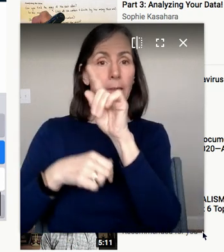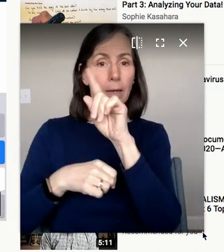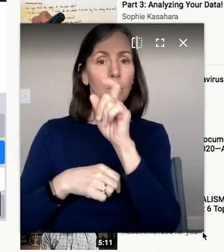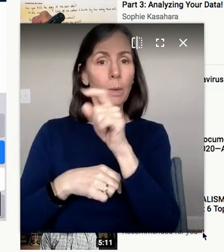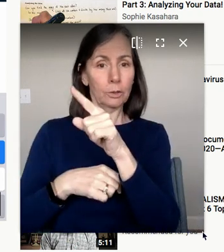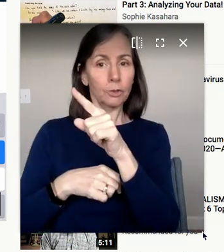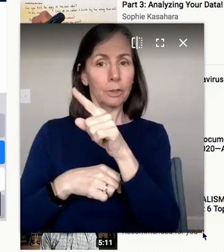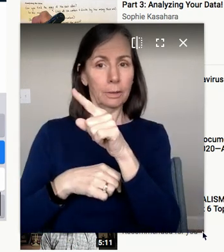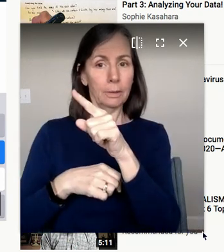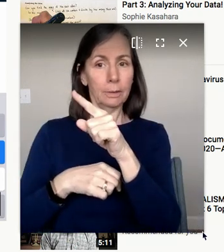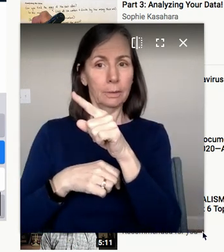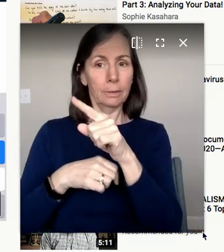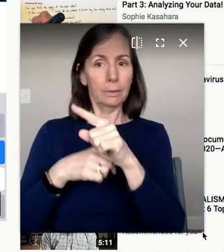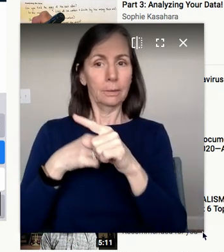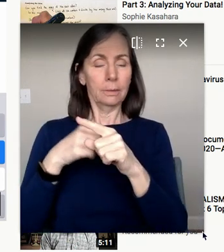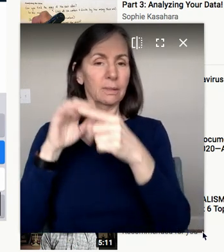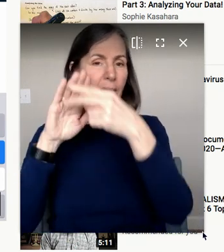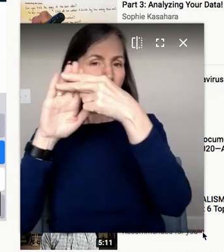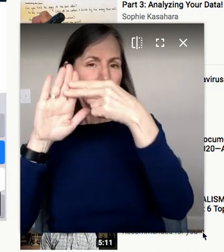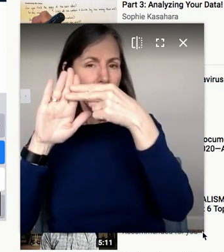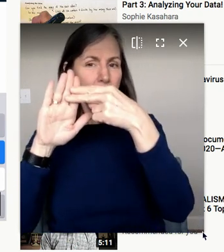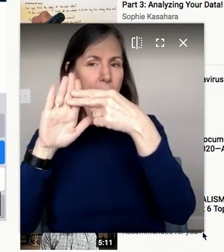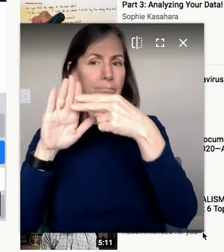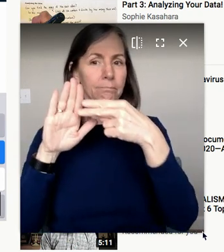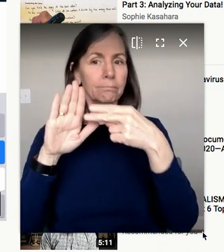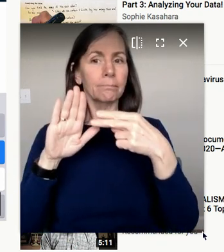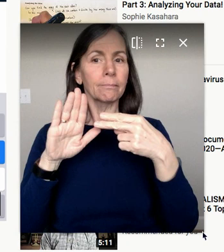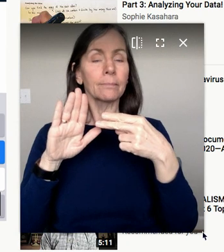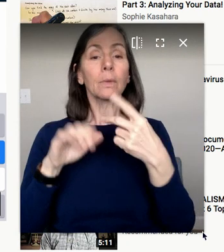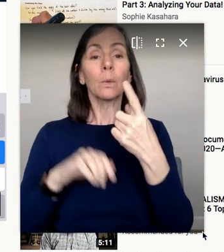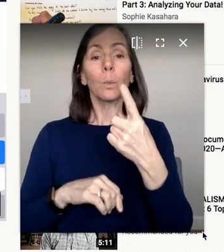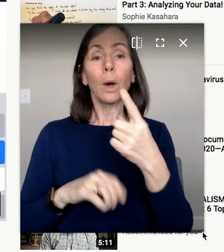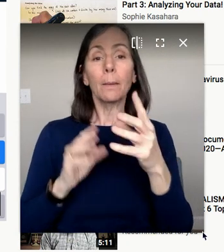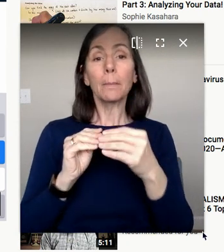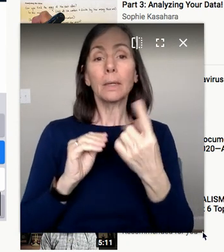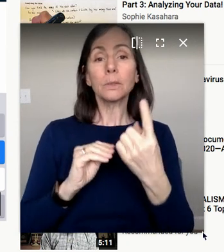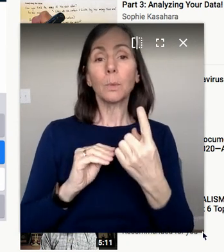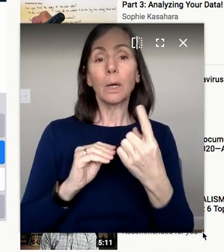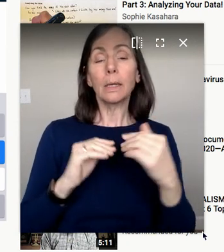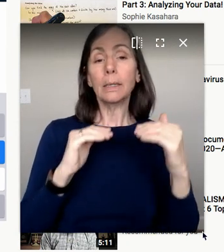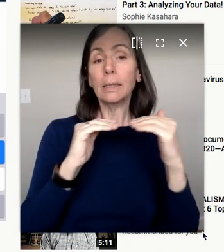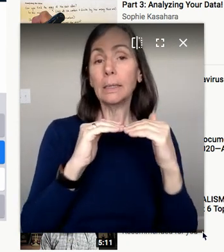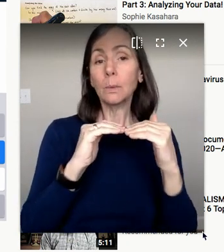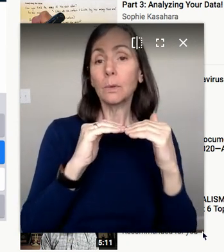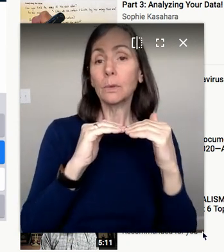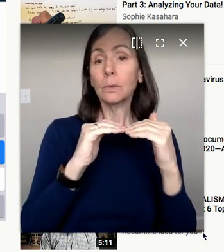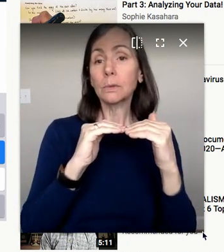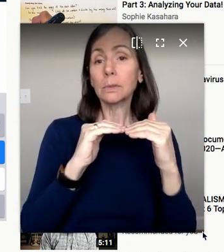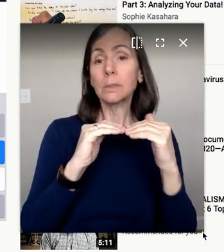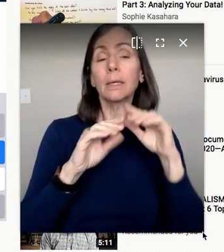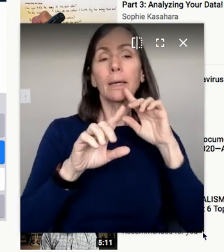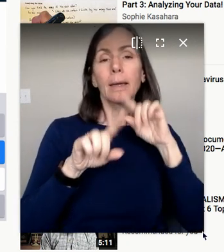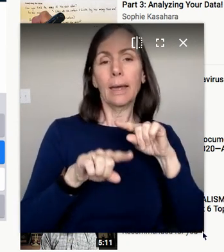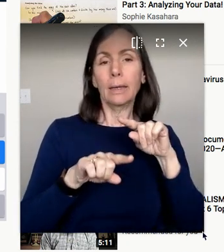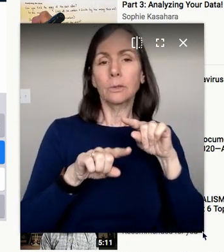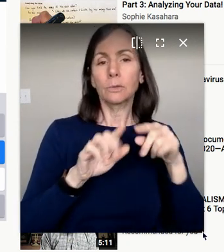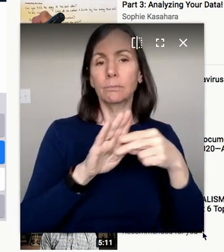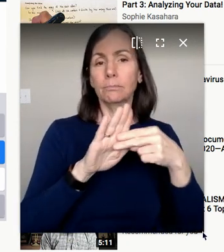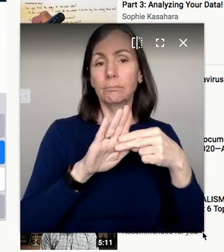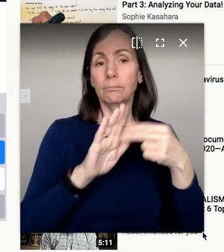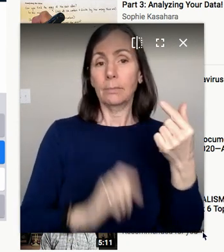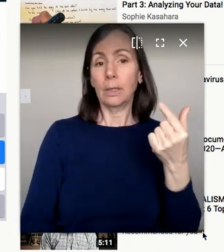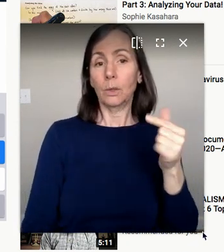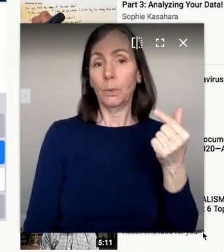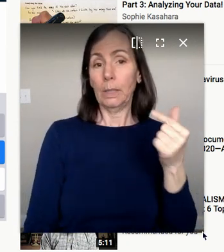it says 1 plus 1 equals, and the answer is highlighted in green. So in